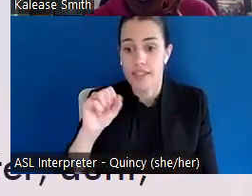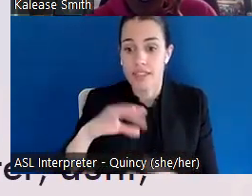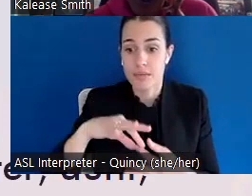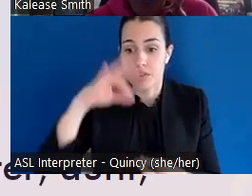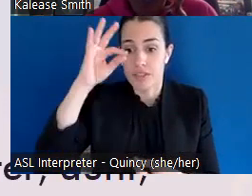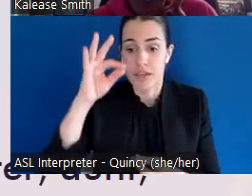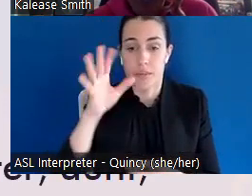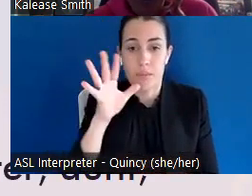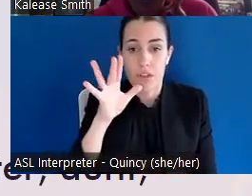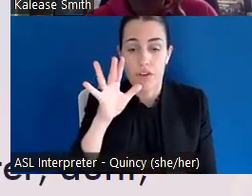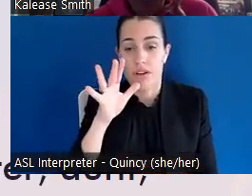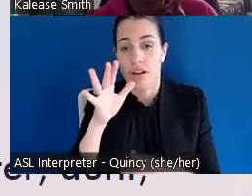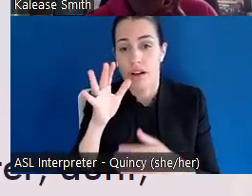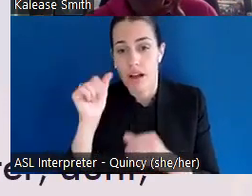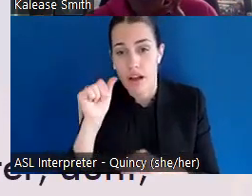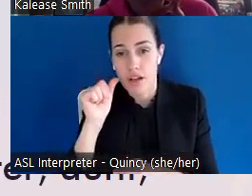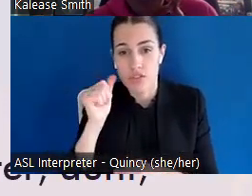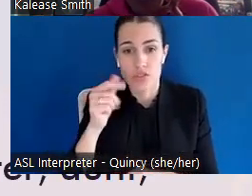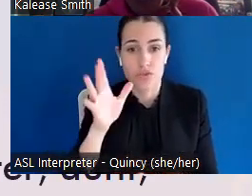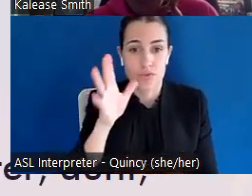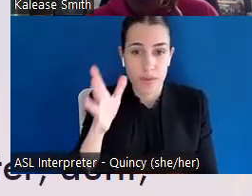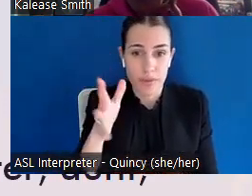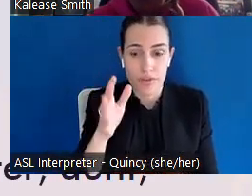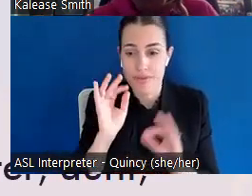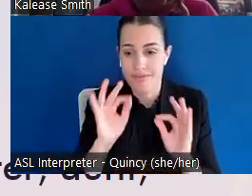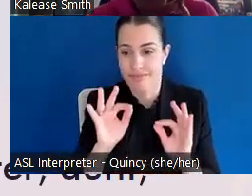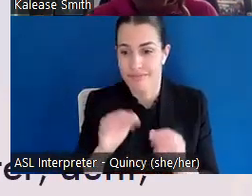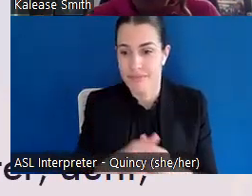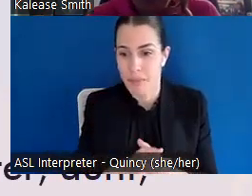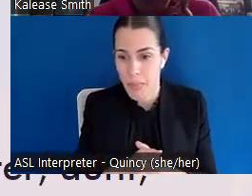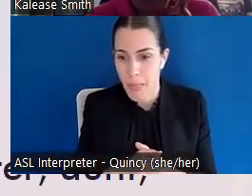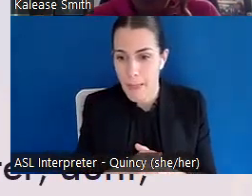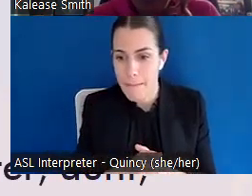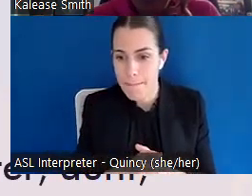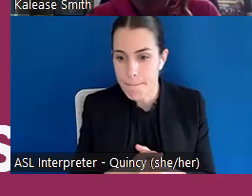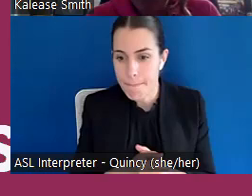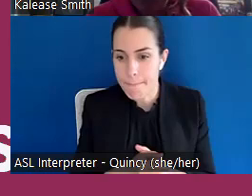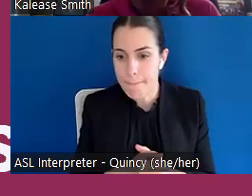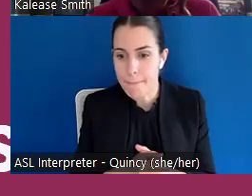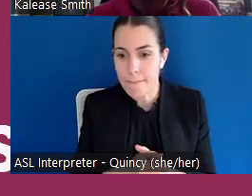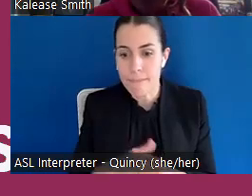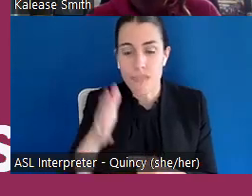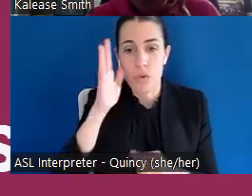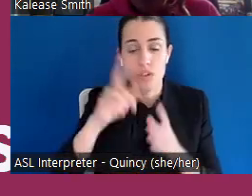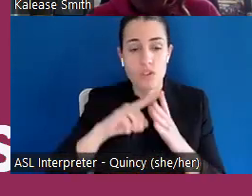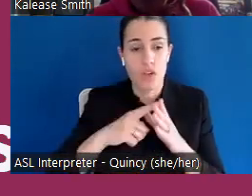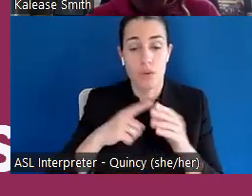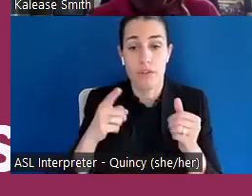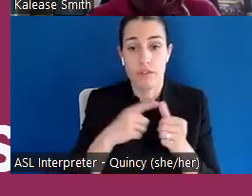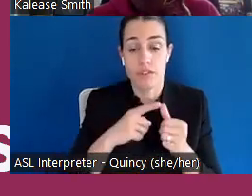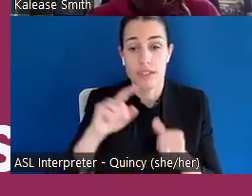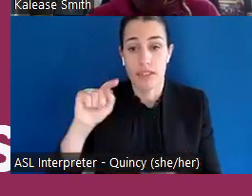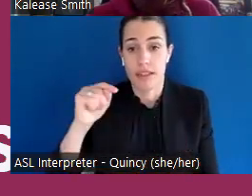mother, aunt, and grandparent. That's great to hear. So we're going to go ahead and start with the first theme here, which is defining respect